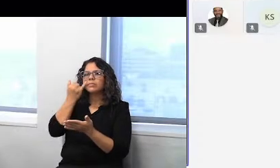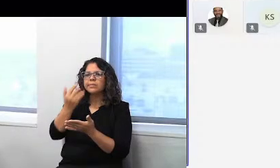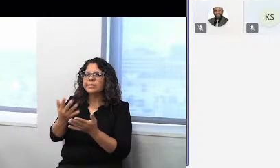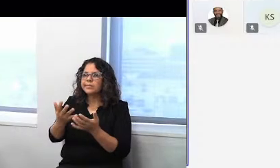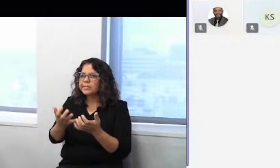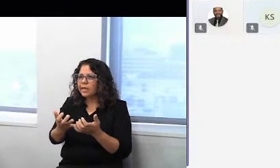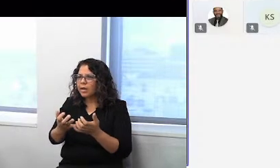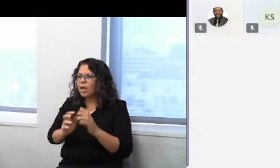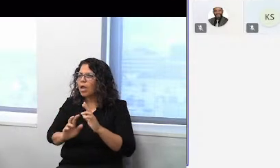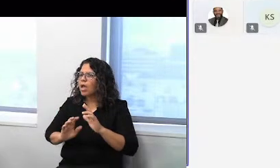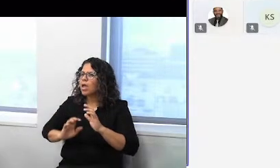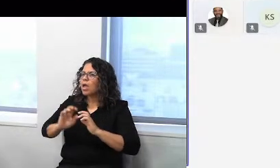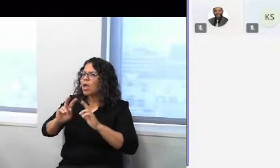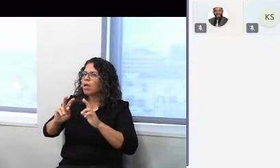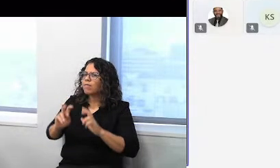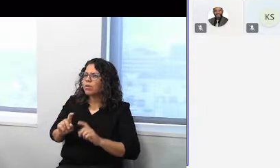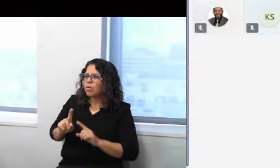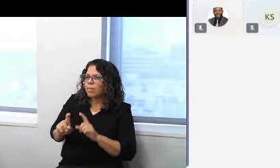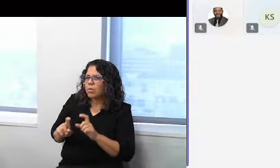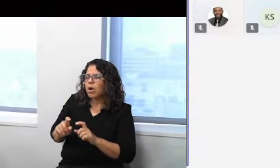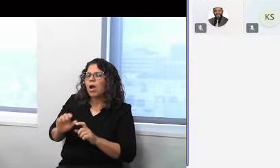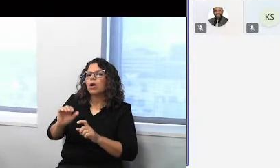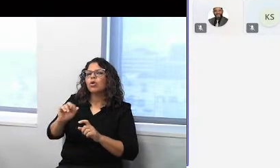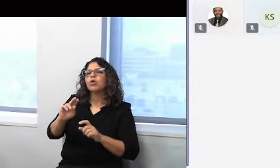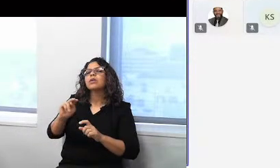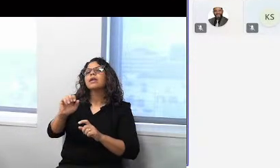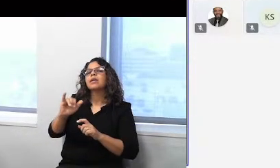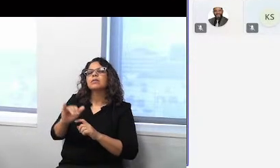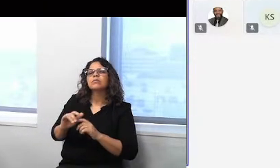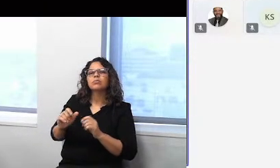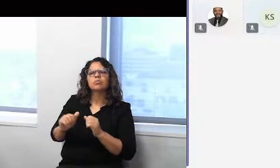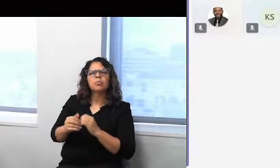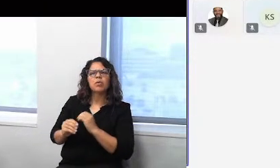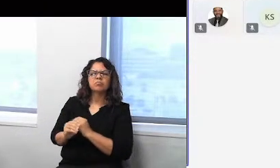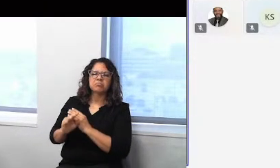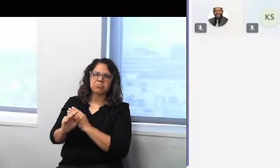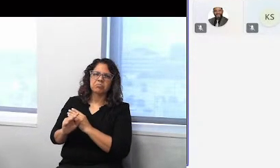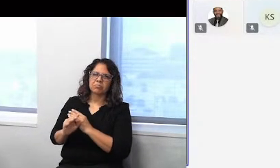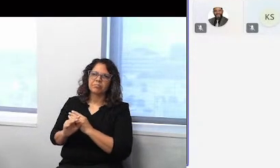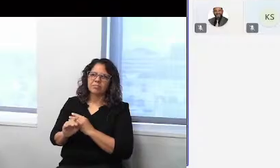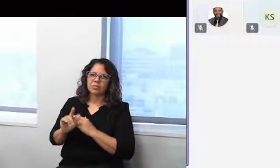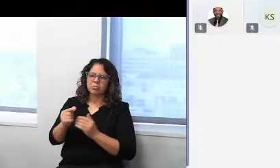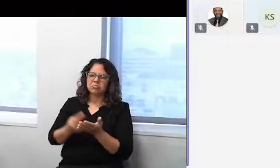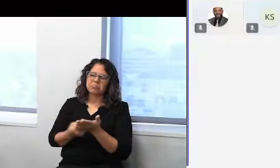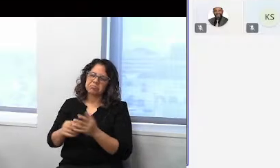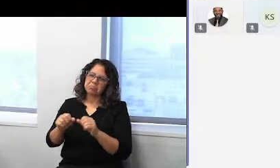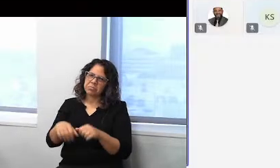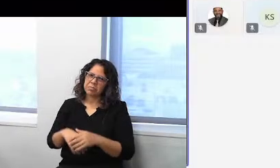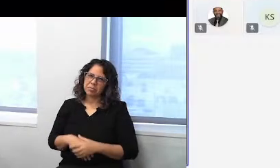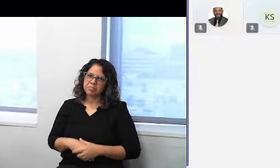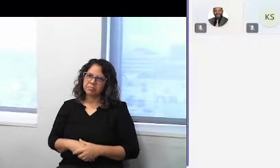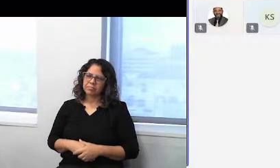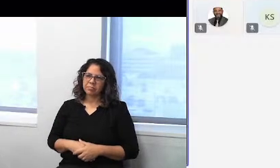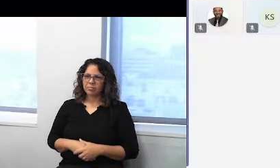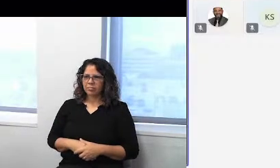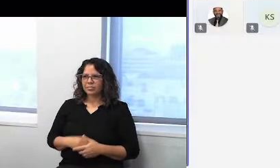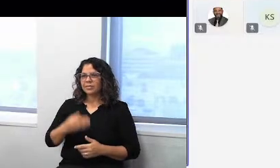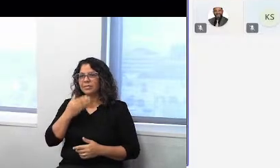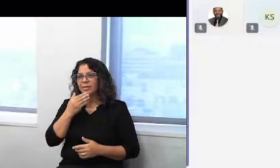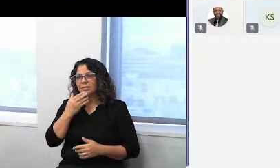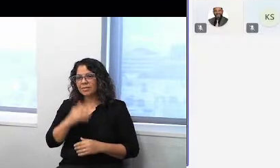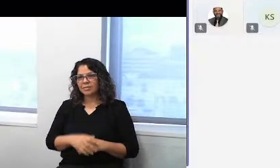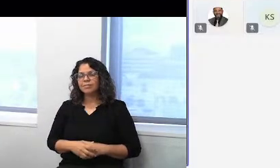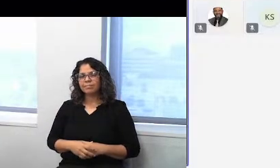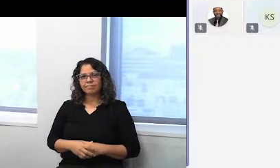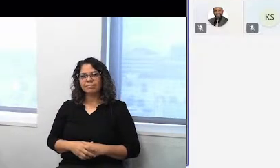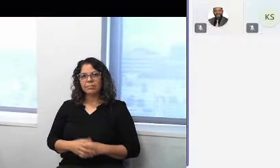pending. Remind me at the break to talk to you about that. All right. Okay, thank you. Anybody else? Okay, colleagues, then what